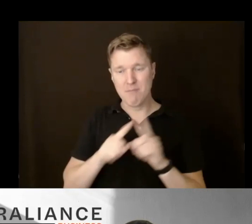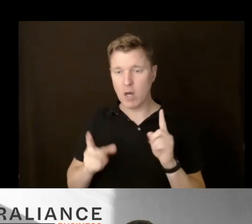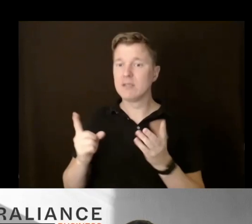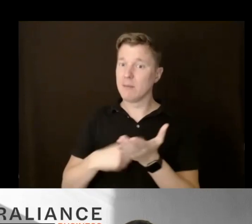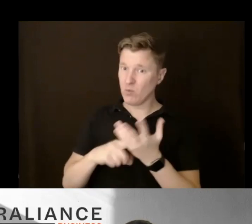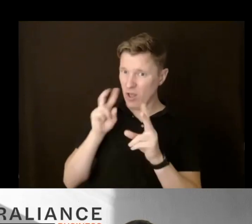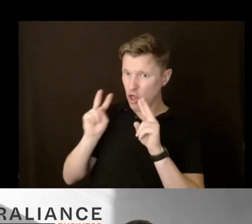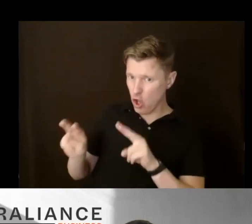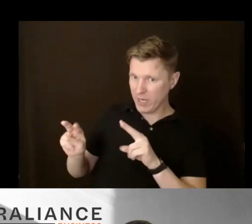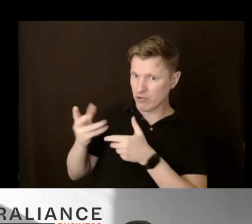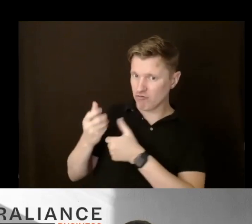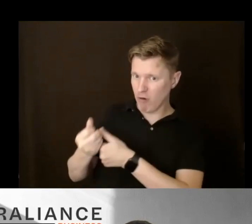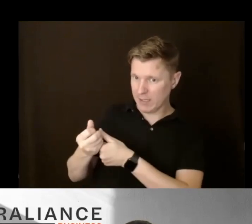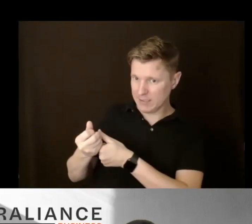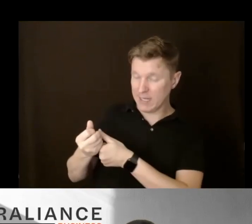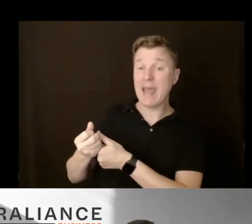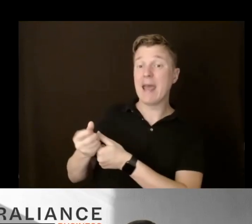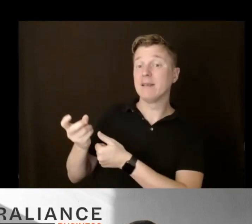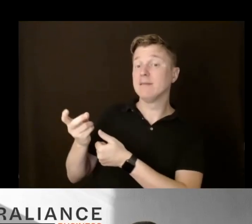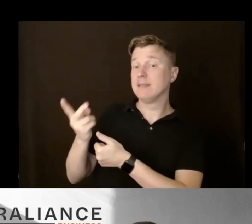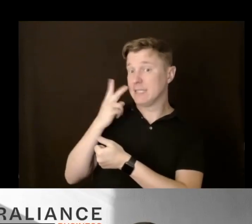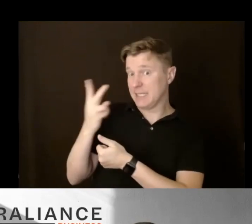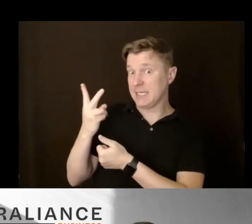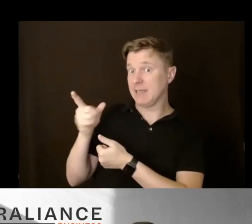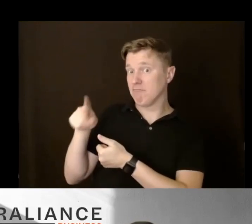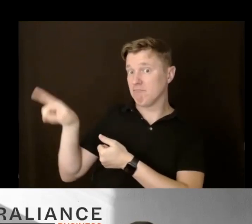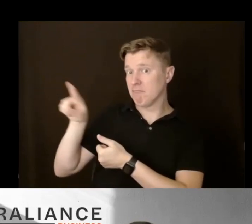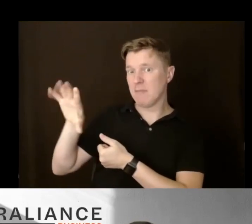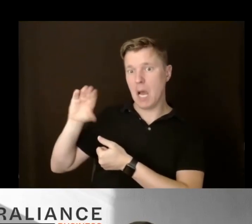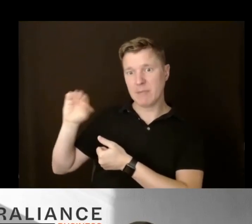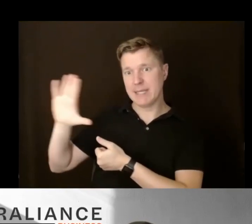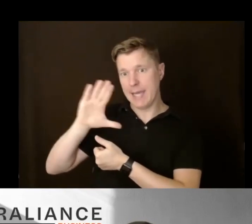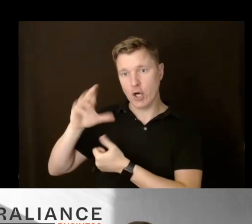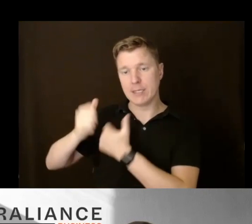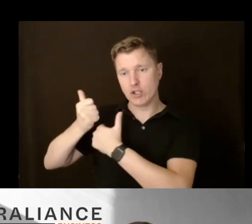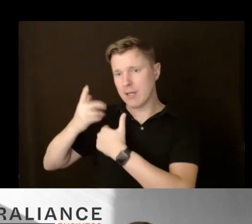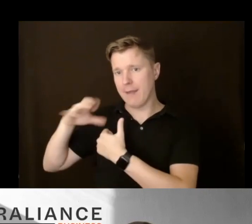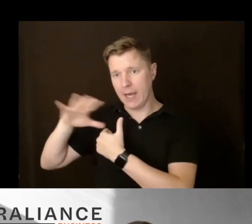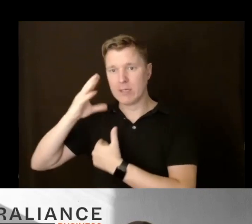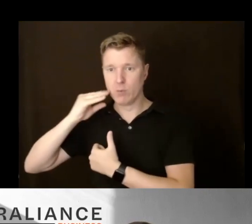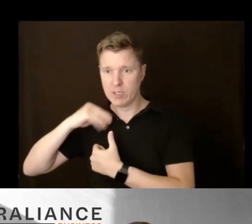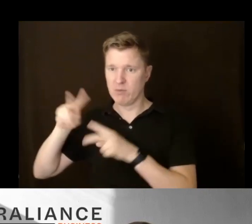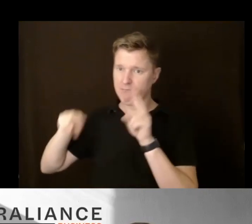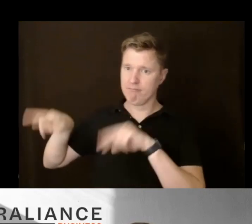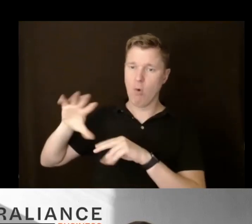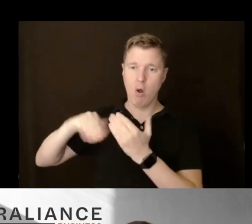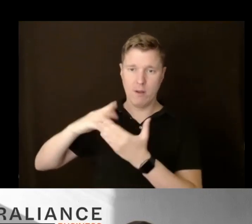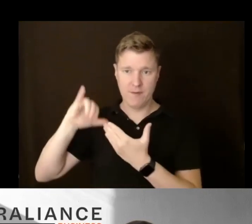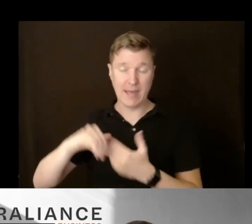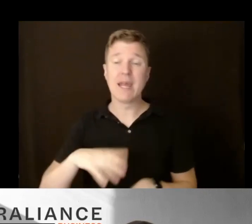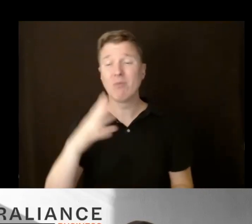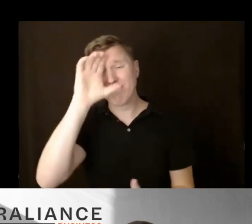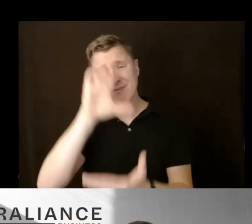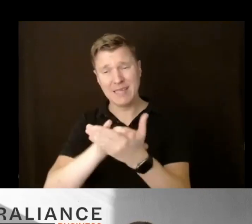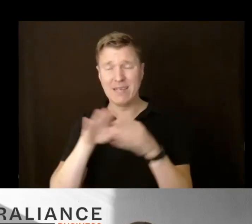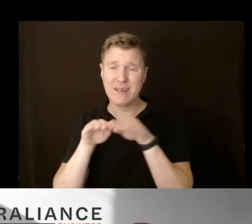that some companies or businesses may face. We also believe in equity. So our work always